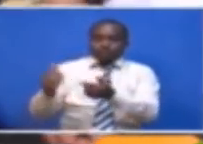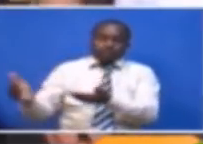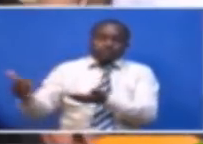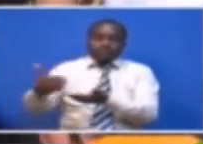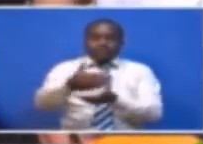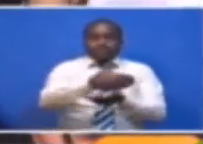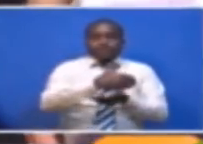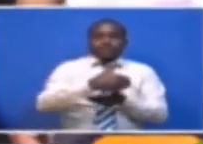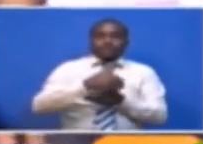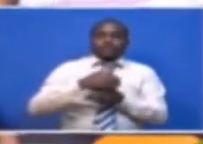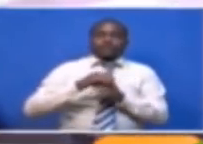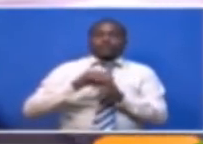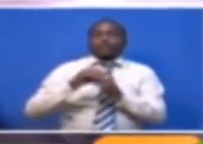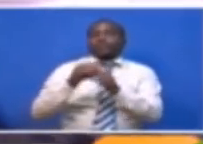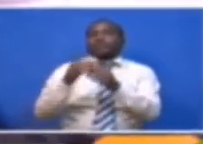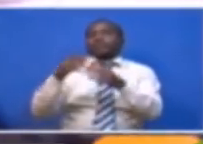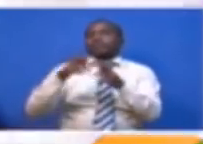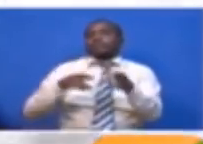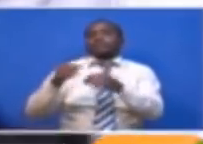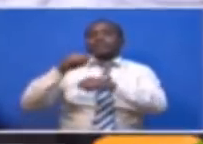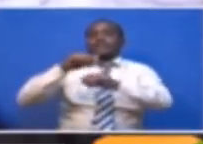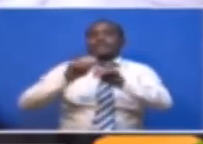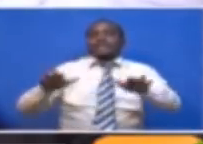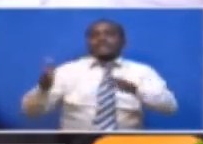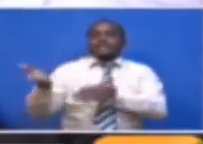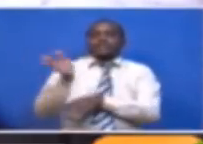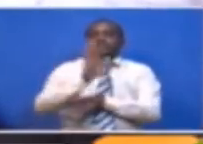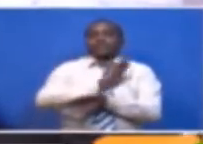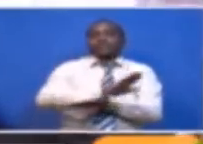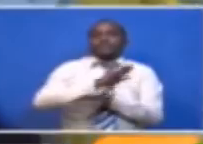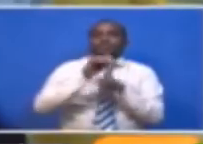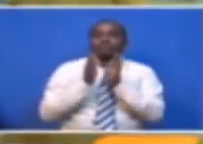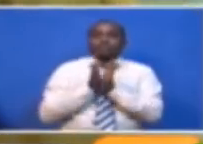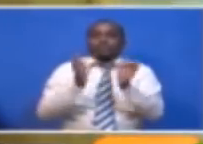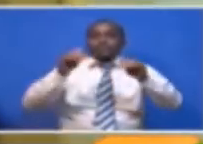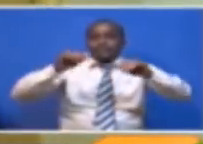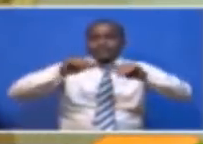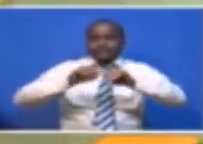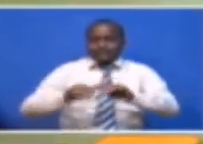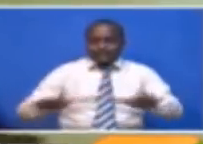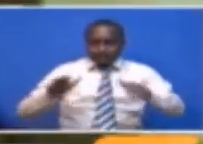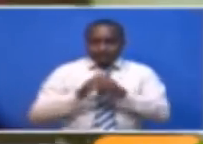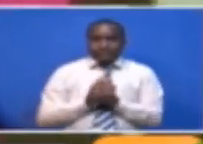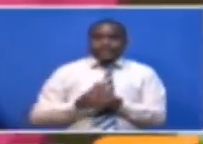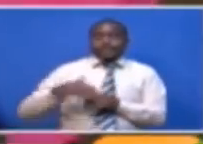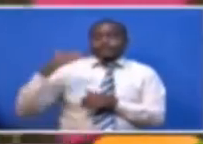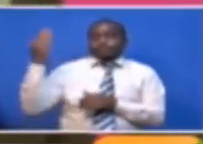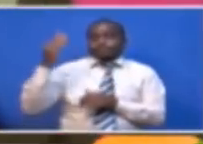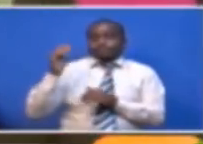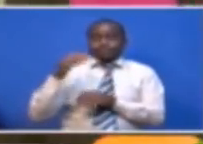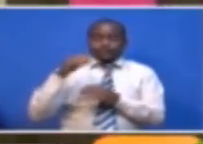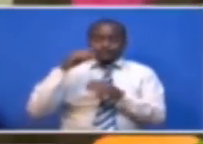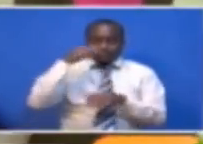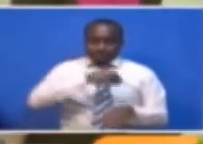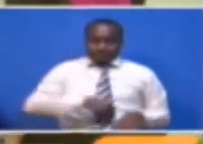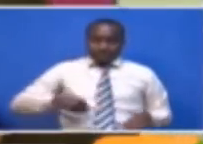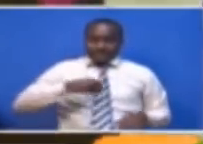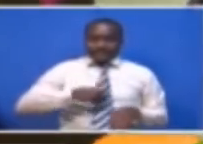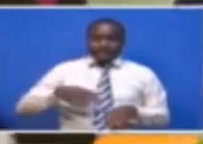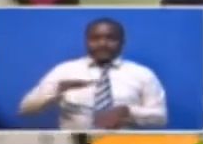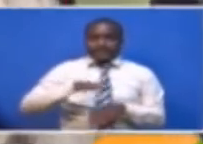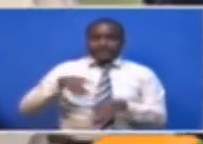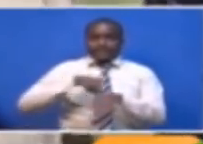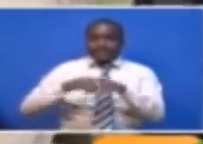of riparian land and restoration of public land. Balala spoke in Malindi during the launch of a project